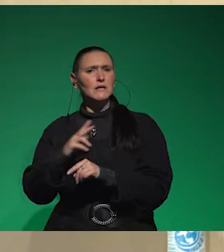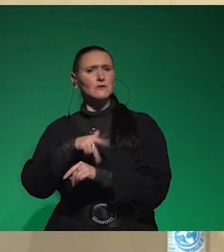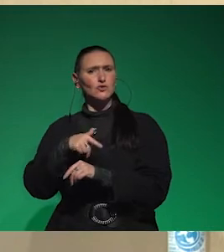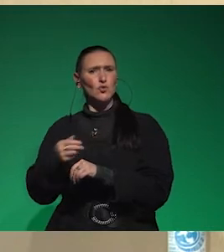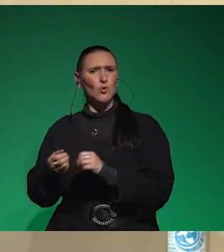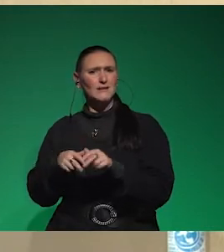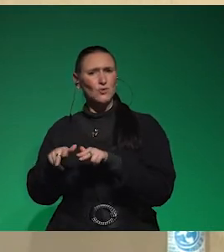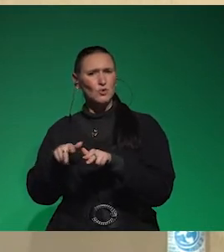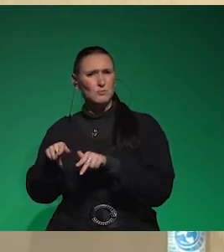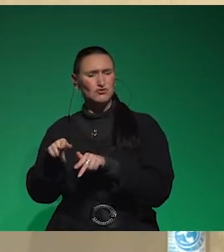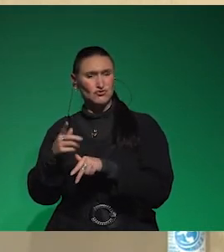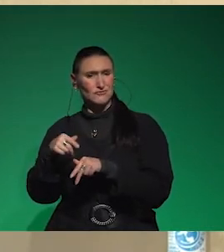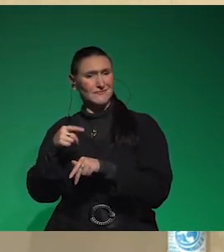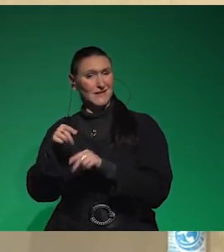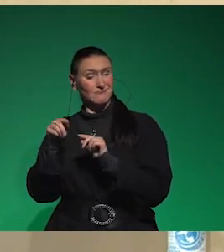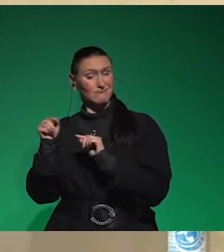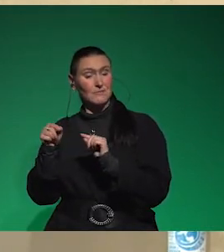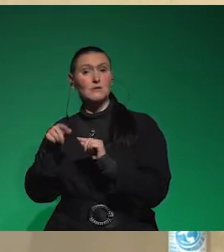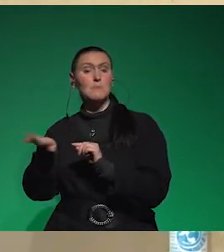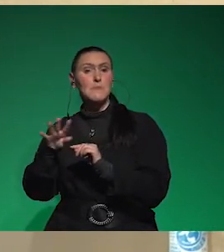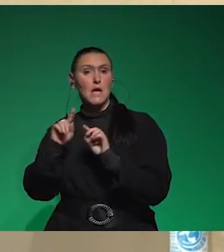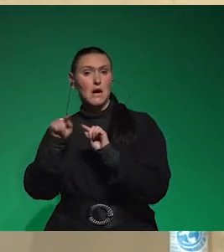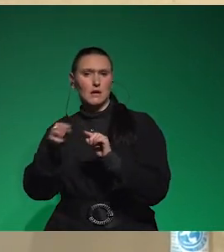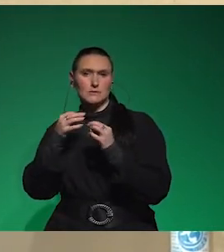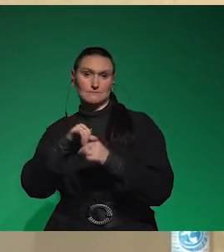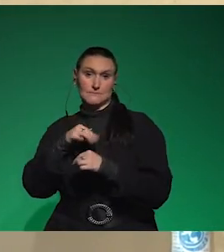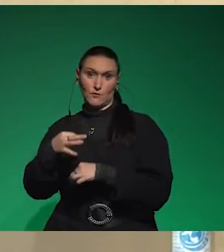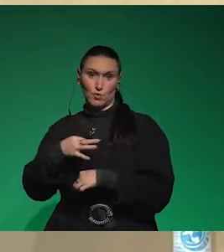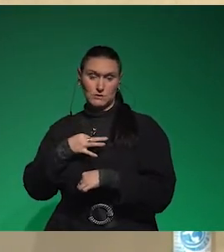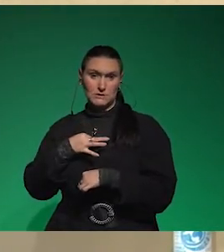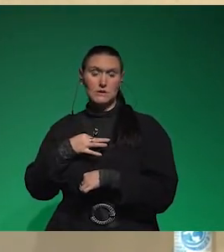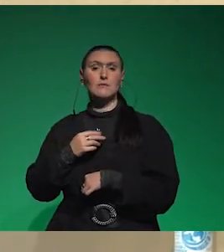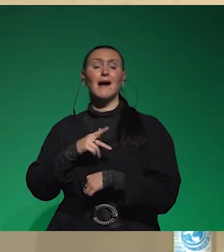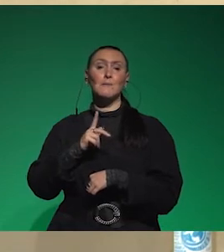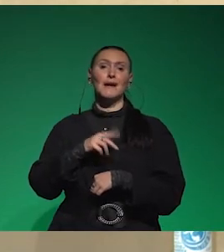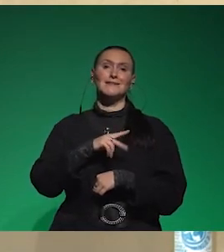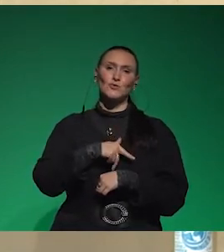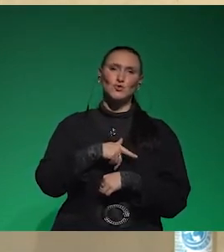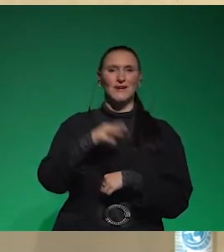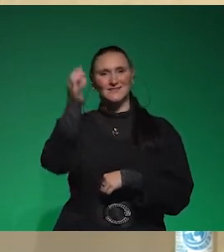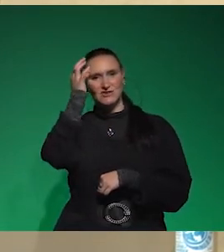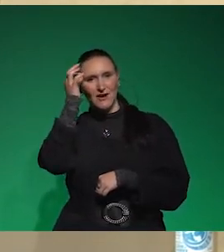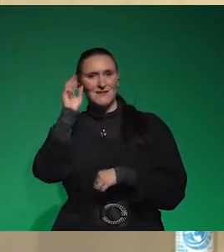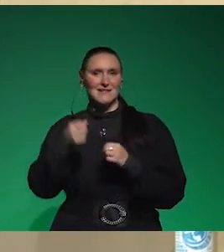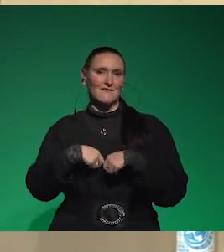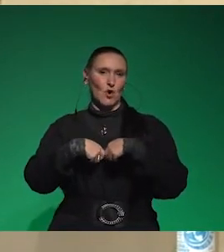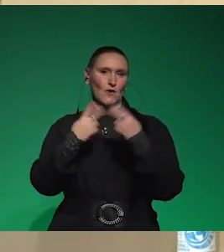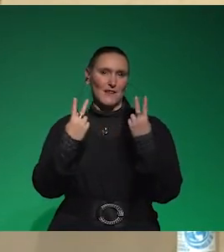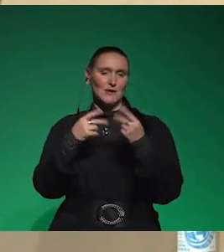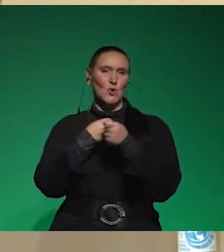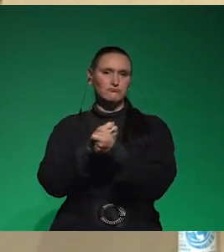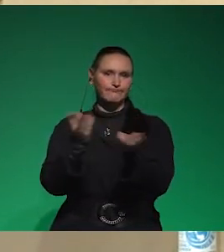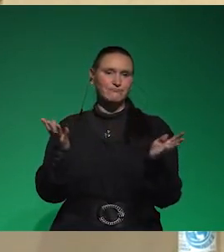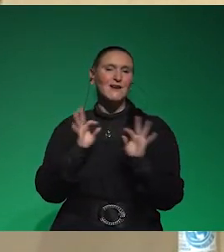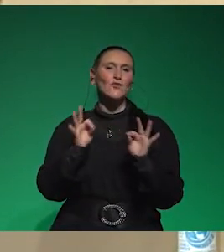scientific publications first, but we hope that we also, and there our Indonesian counterparts